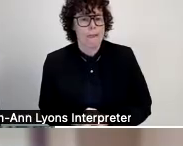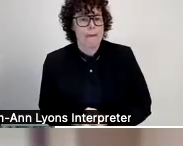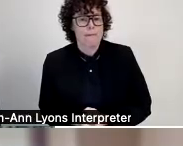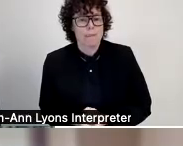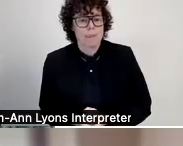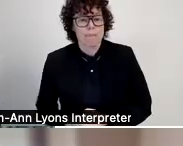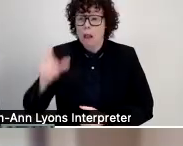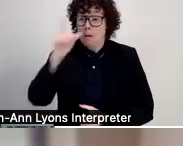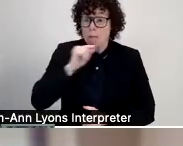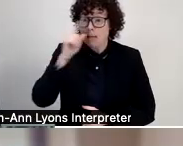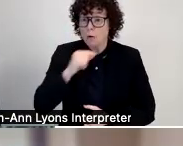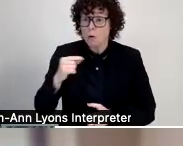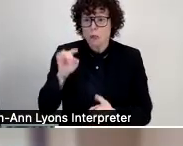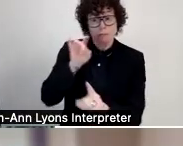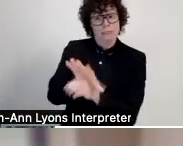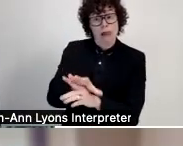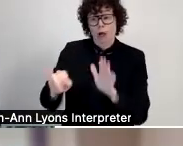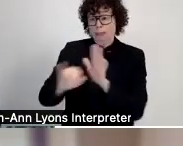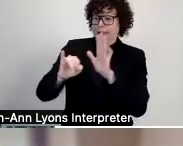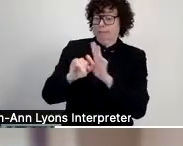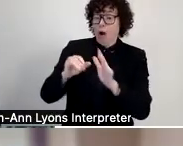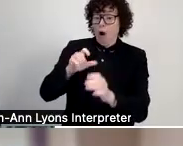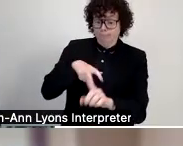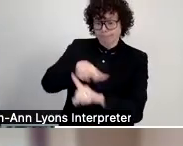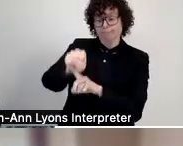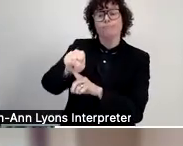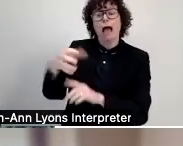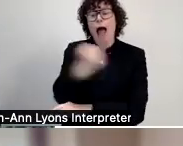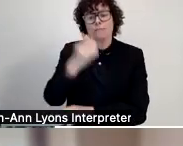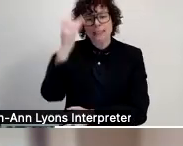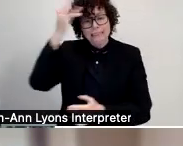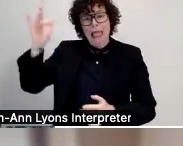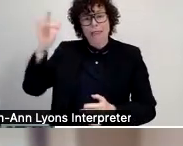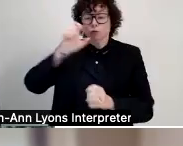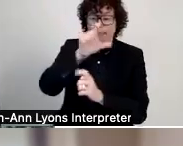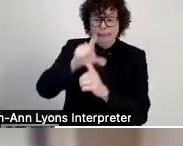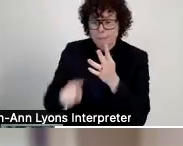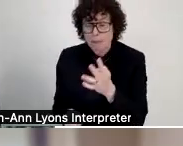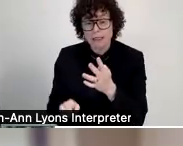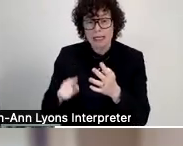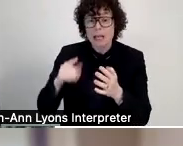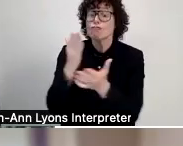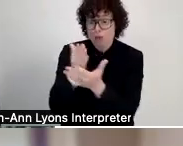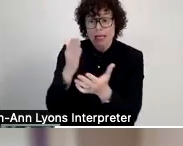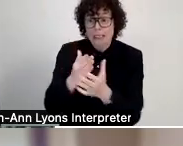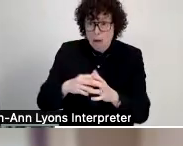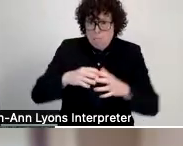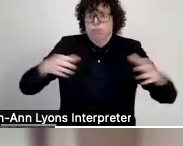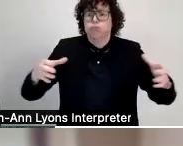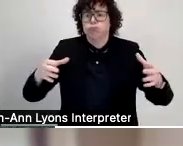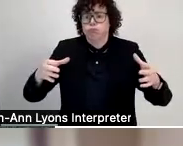People with intellectual disability are a population group that experiences one of the biggest health disadvantages of any group of